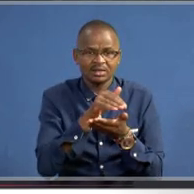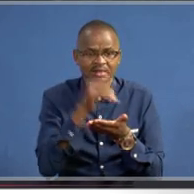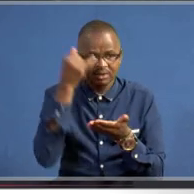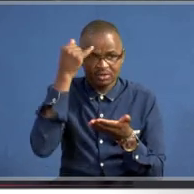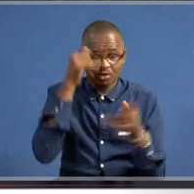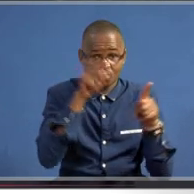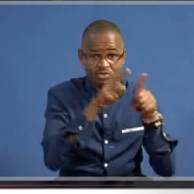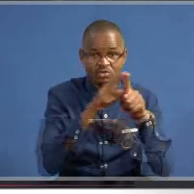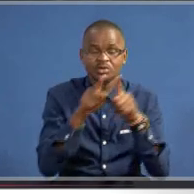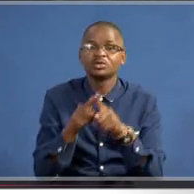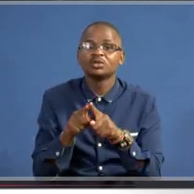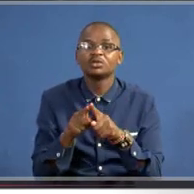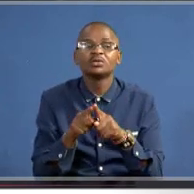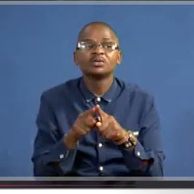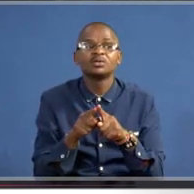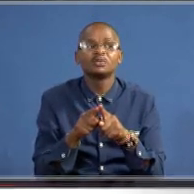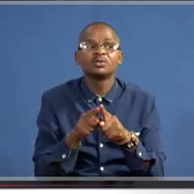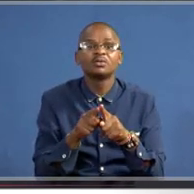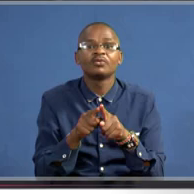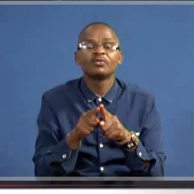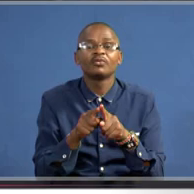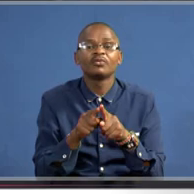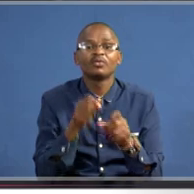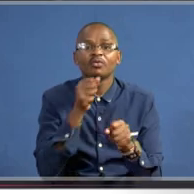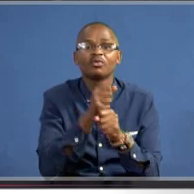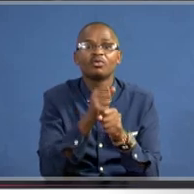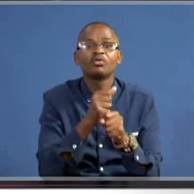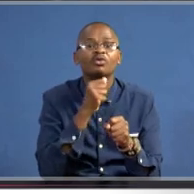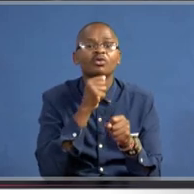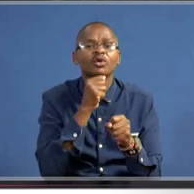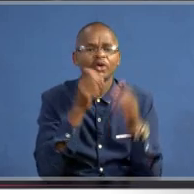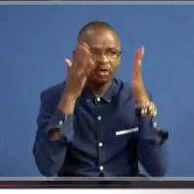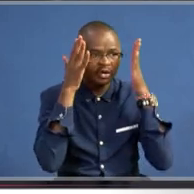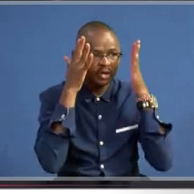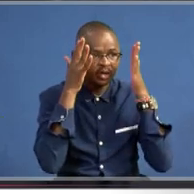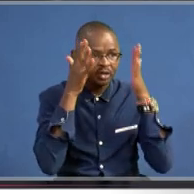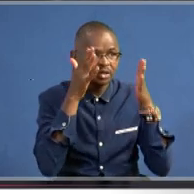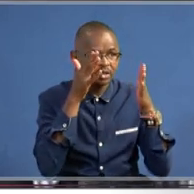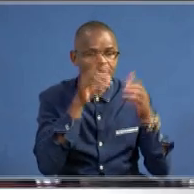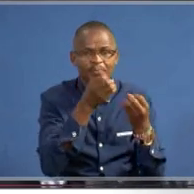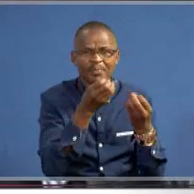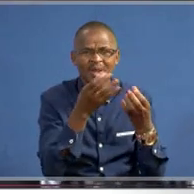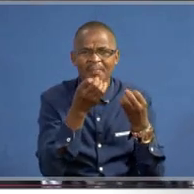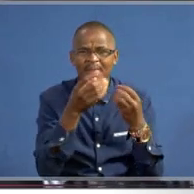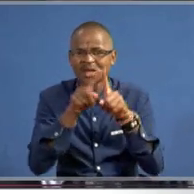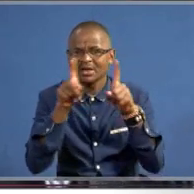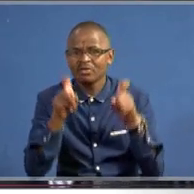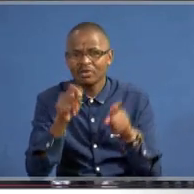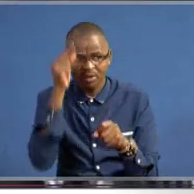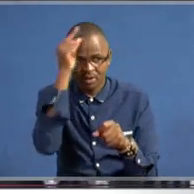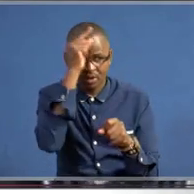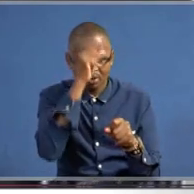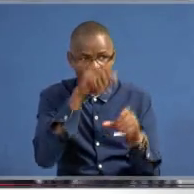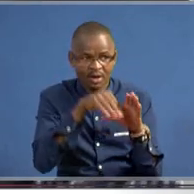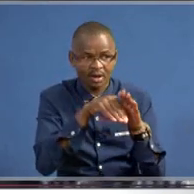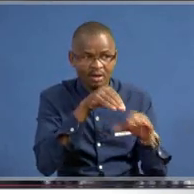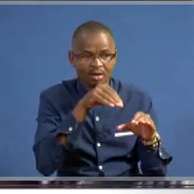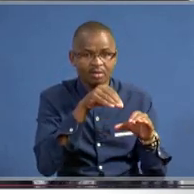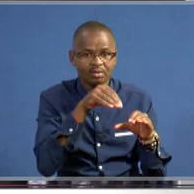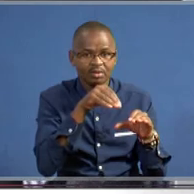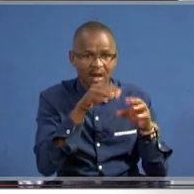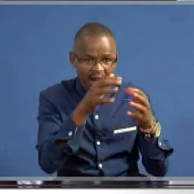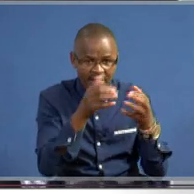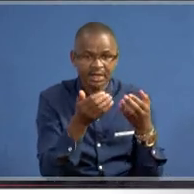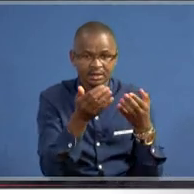there are also folks who are not keen on the banks asking too many questions you know they come automatically has got a